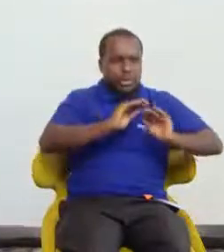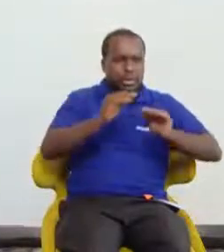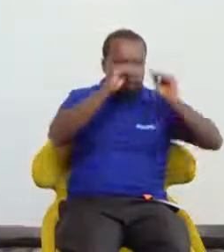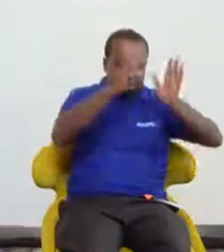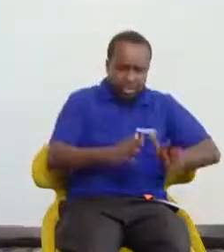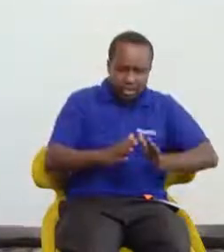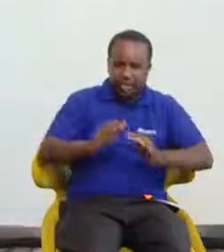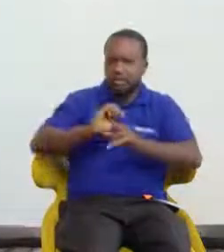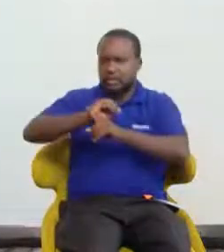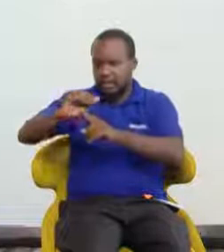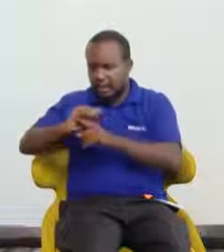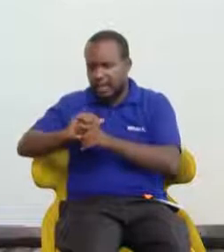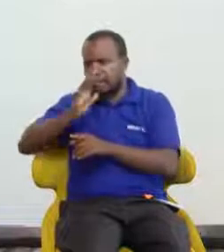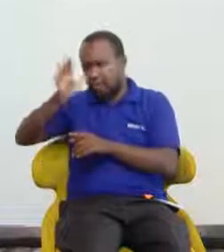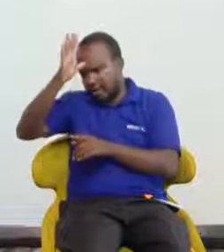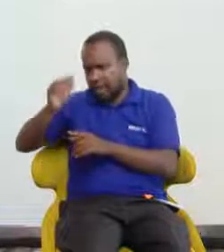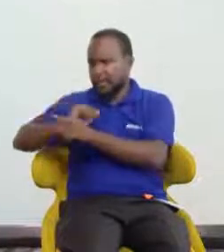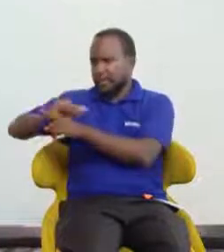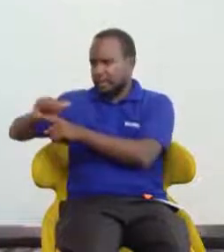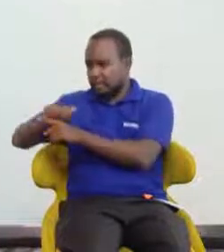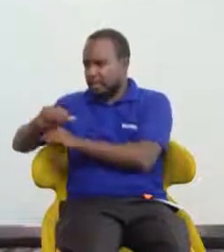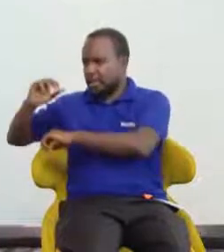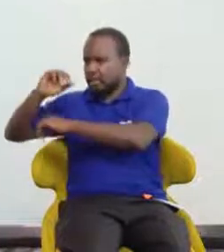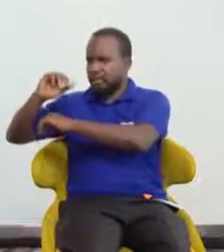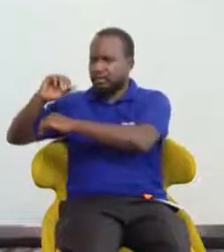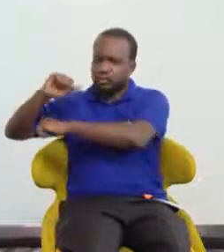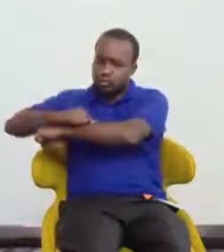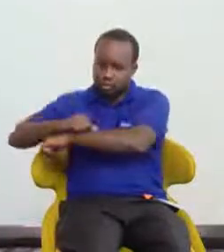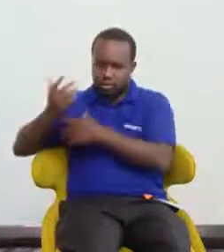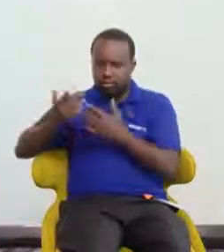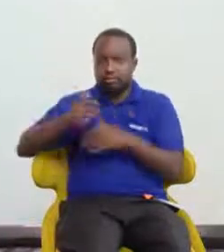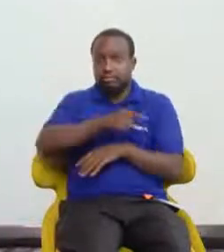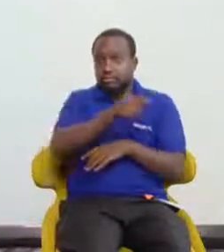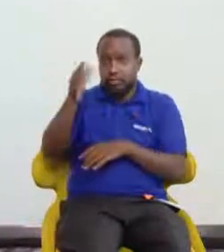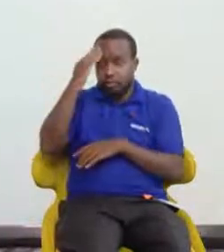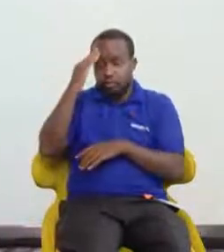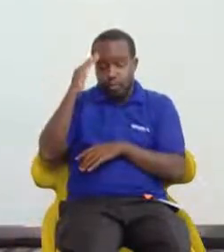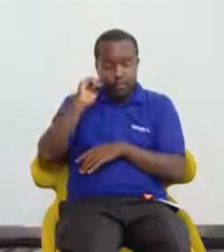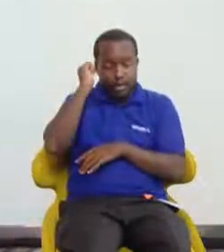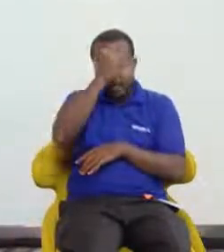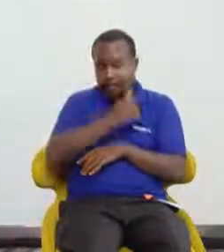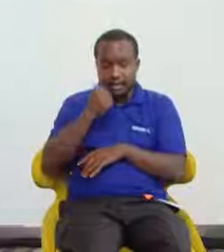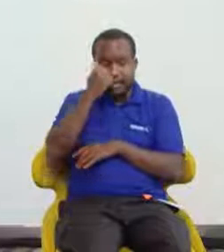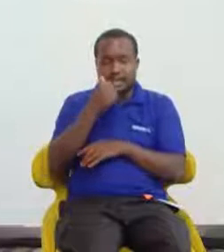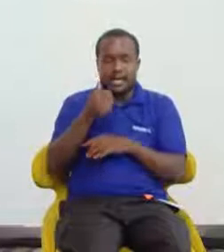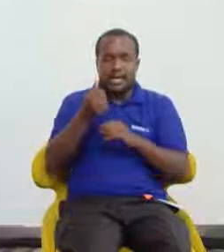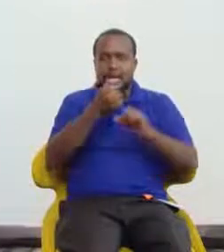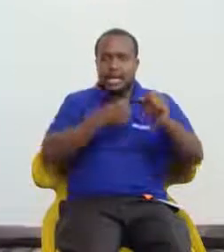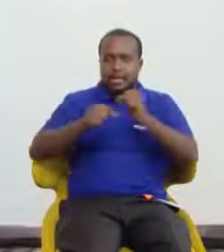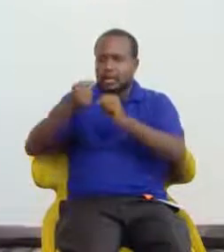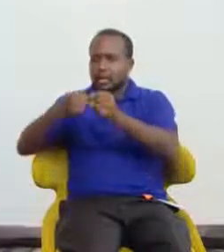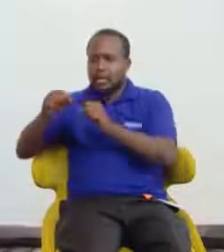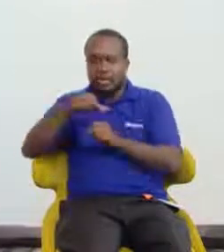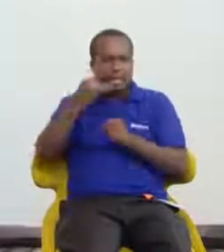we're training schools. And like we all know, we're in Africa, a lot of the things that we do is borrowed.